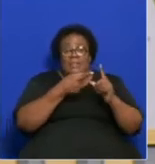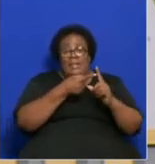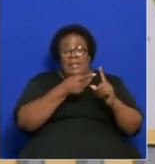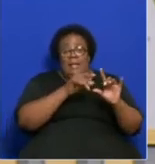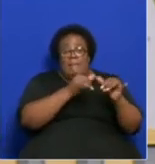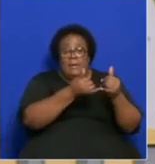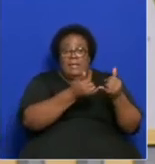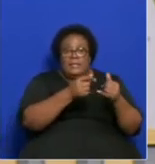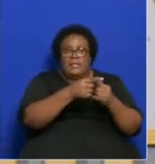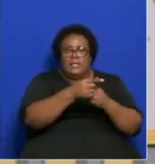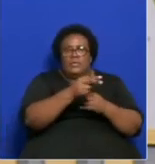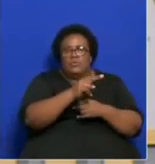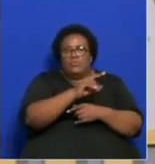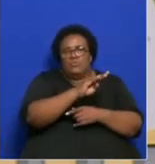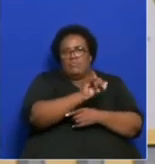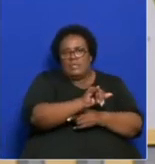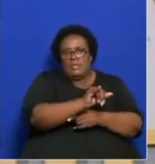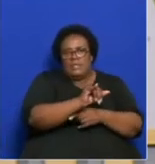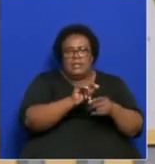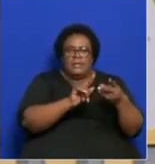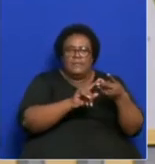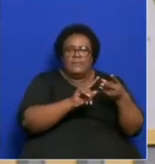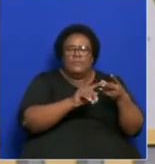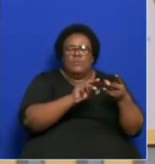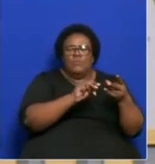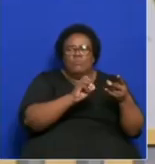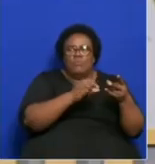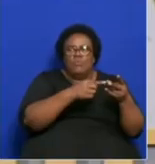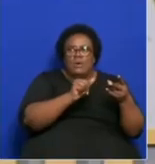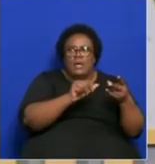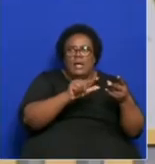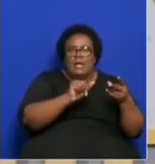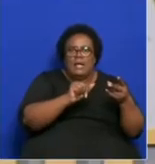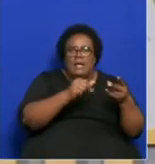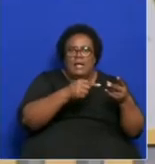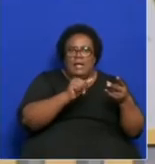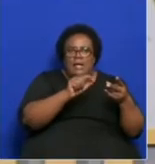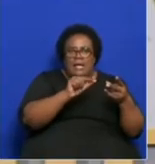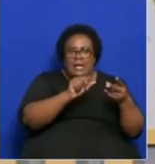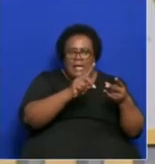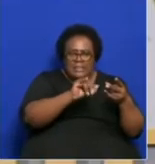Malatji, and Triotic, Kubis was